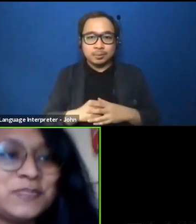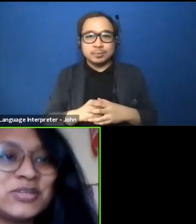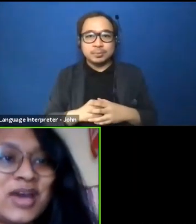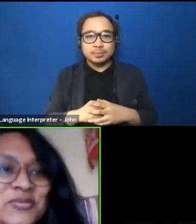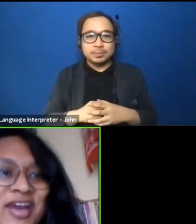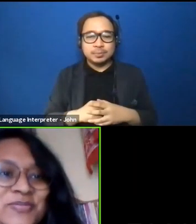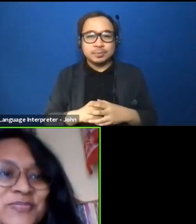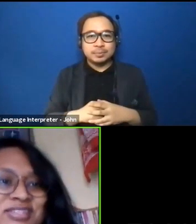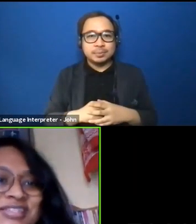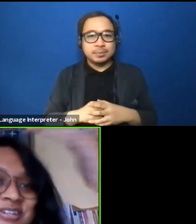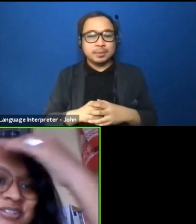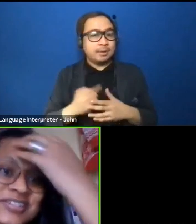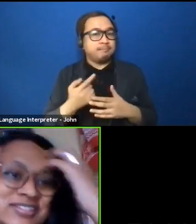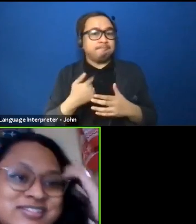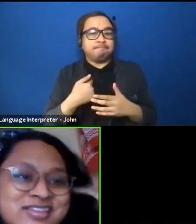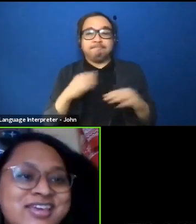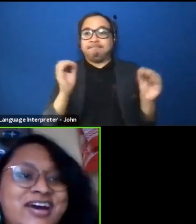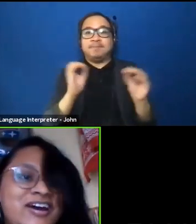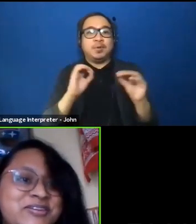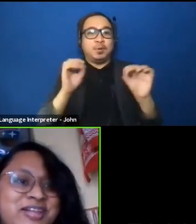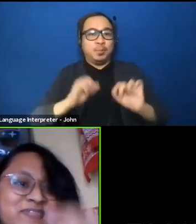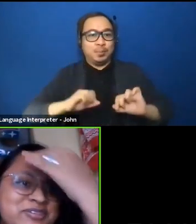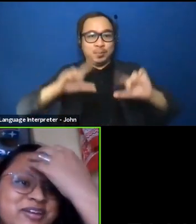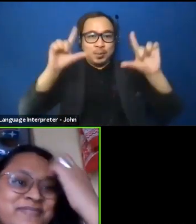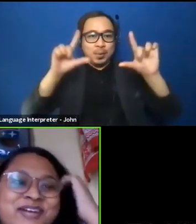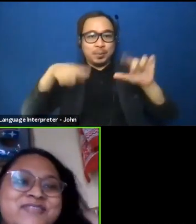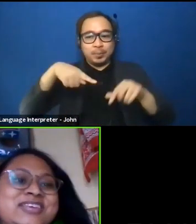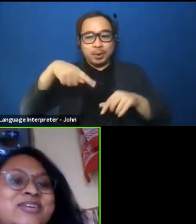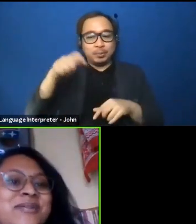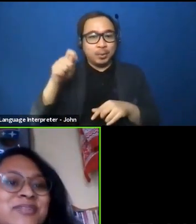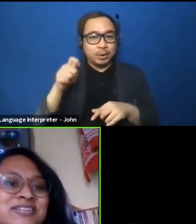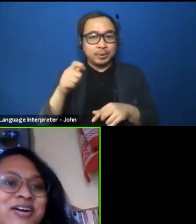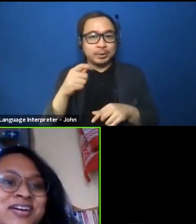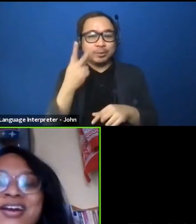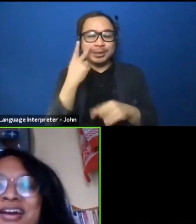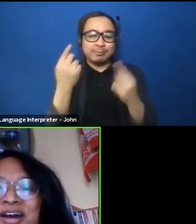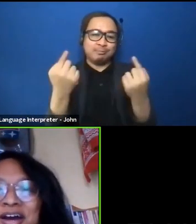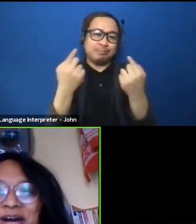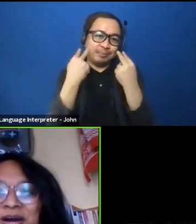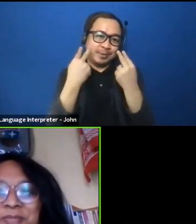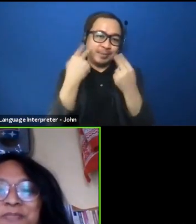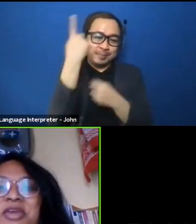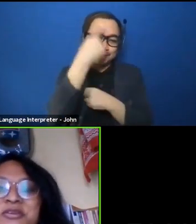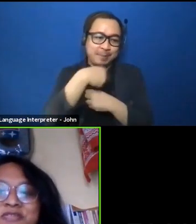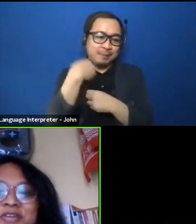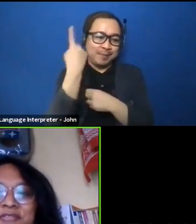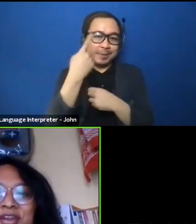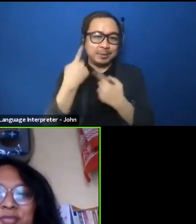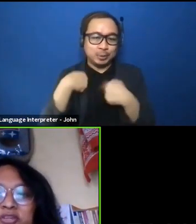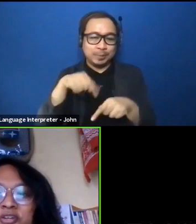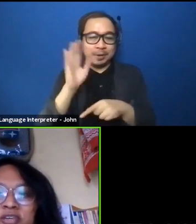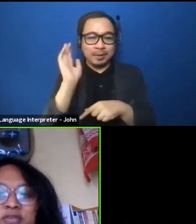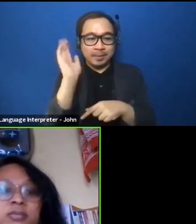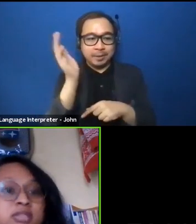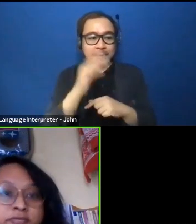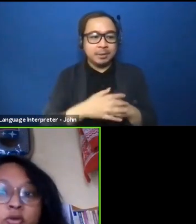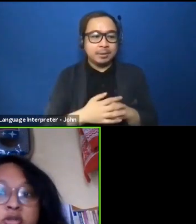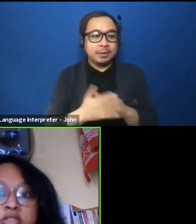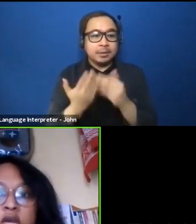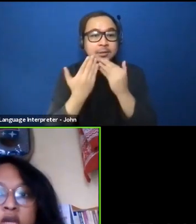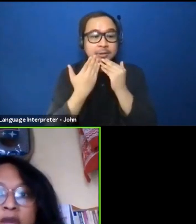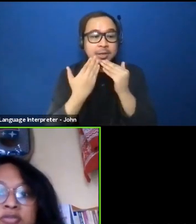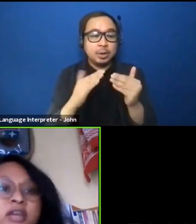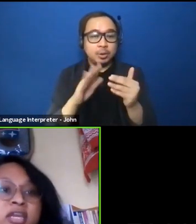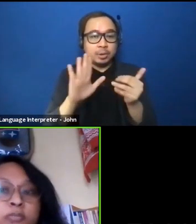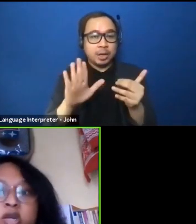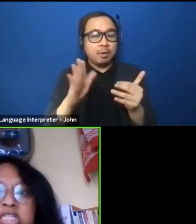So I don't have a presentation. You'll have to look at my face when I'm going to talk. Thank you very much for giving me this floor to